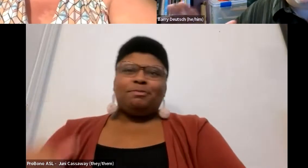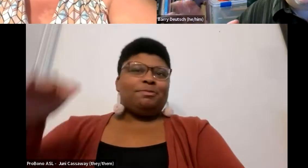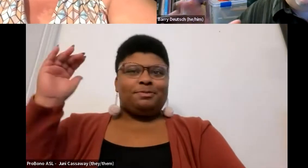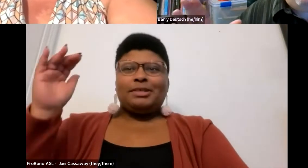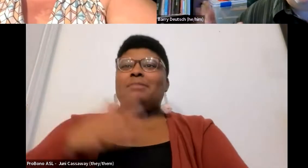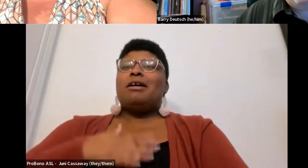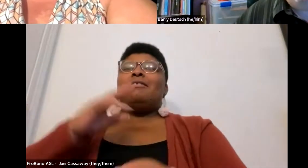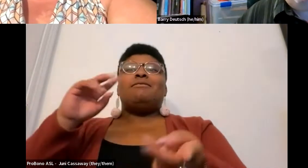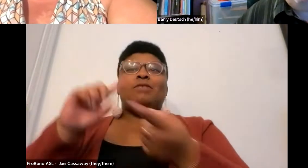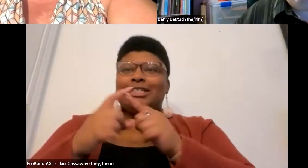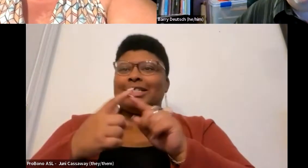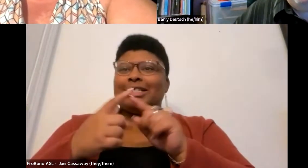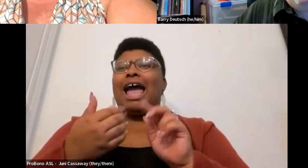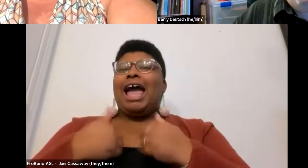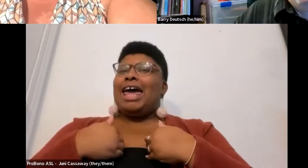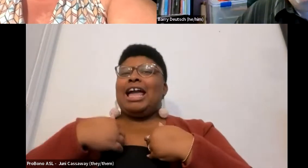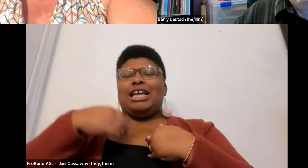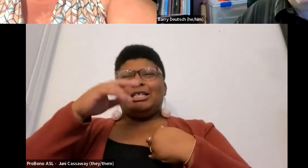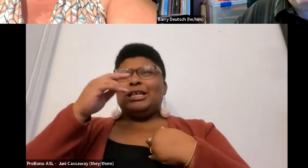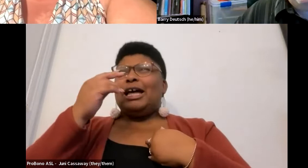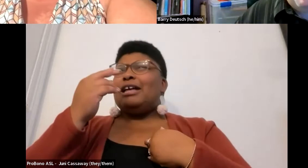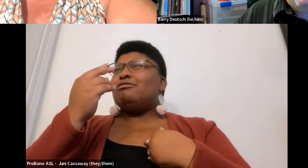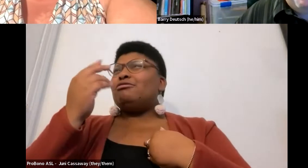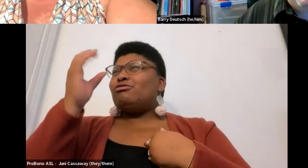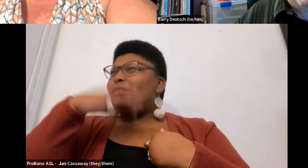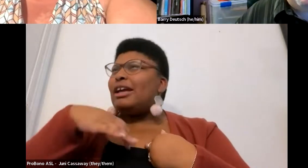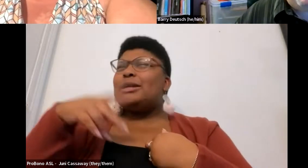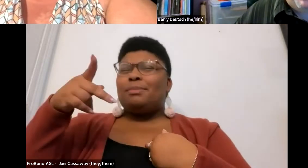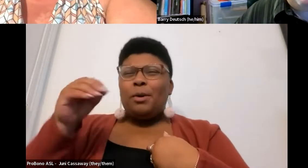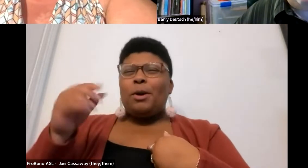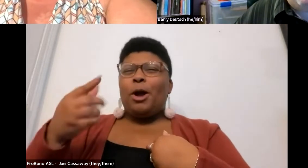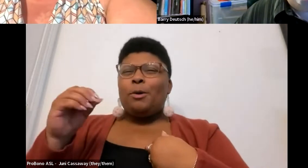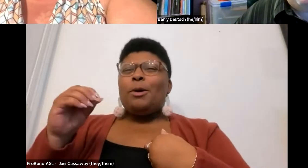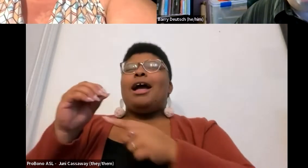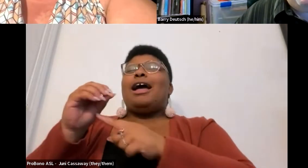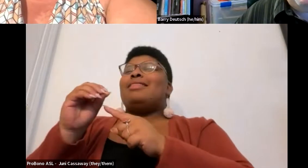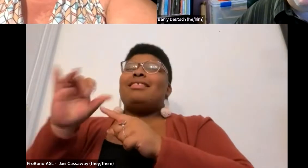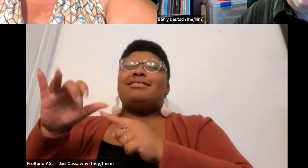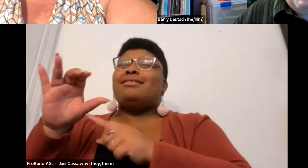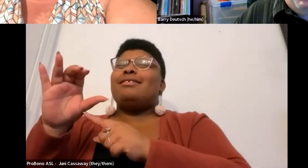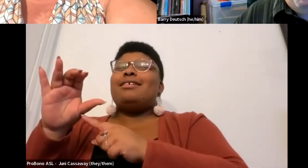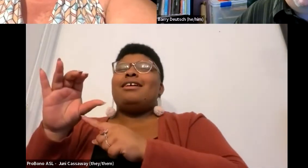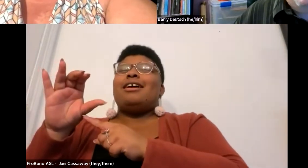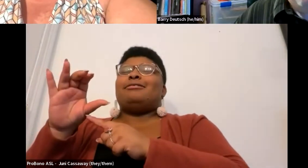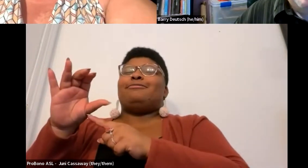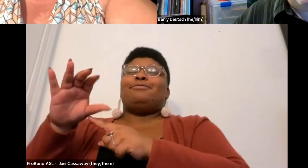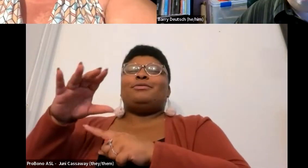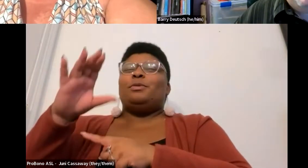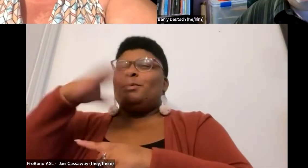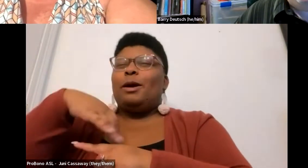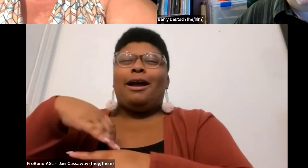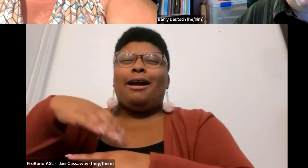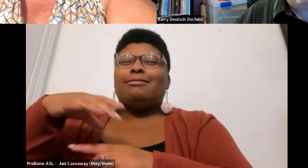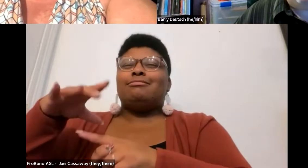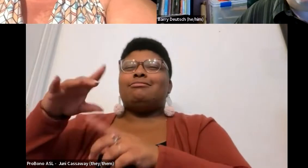Pogo Sunday page on the wall. Pogo is a now very obscure comic strip, but it was one of the biggest and